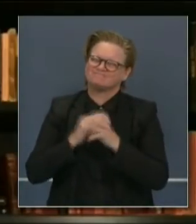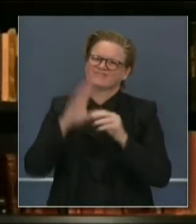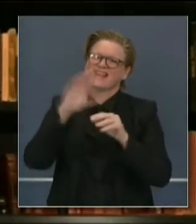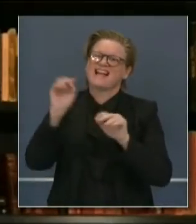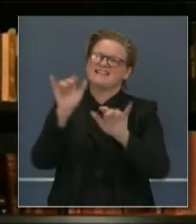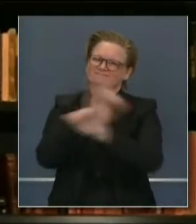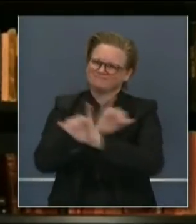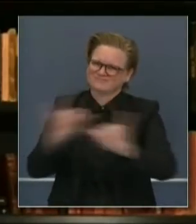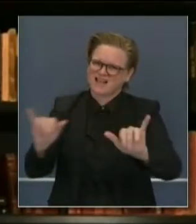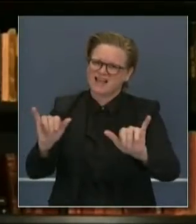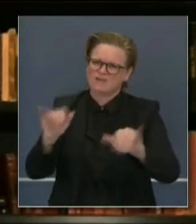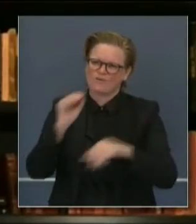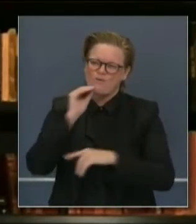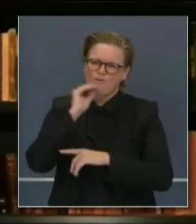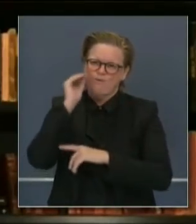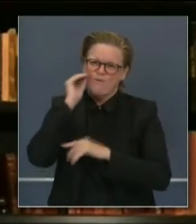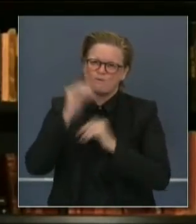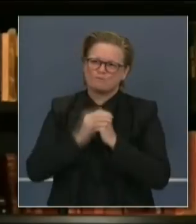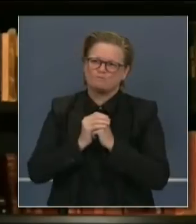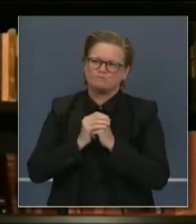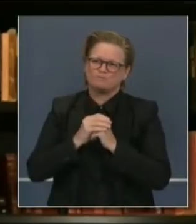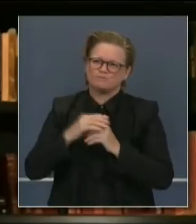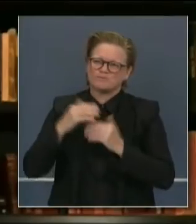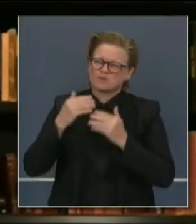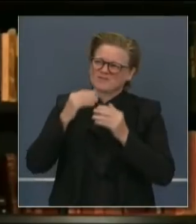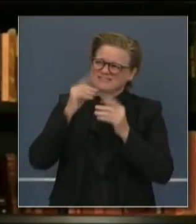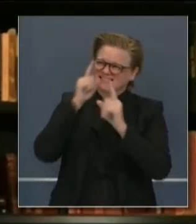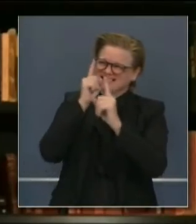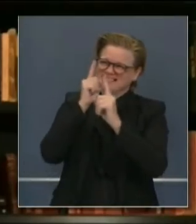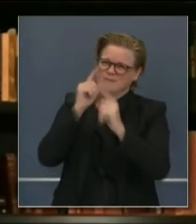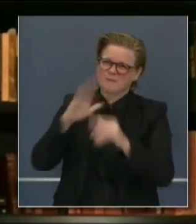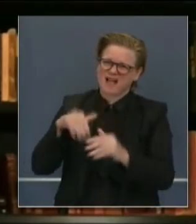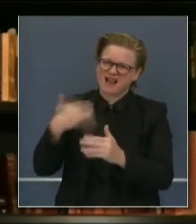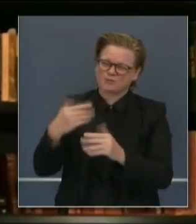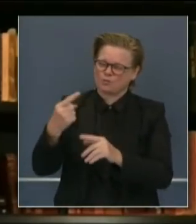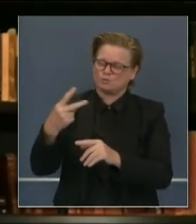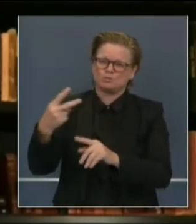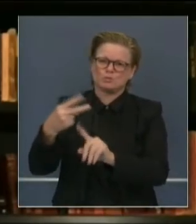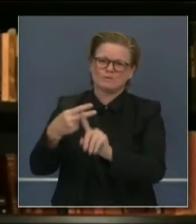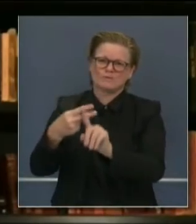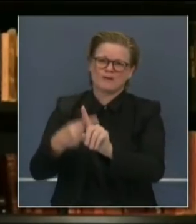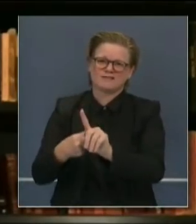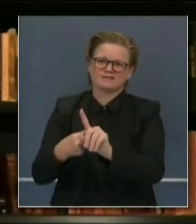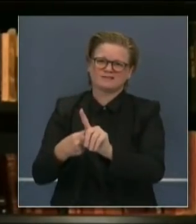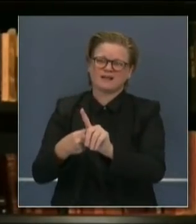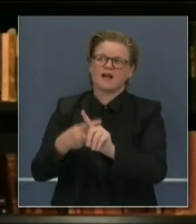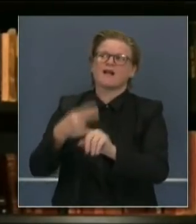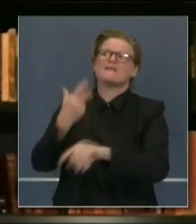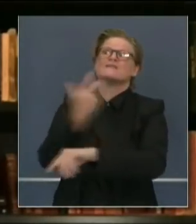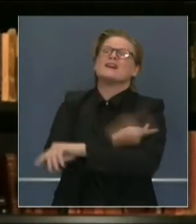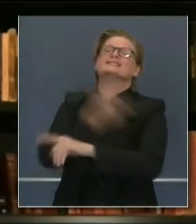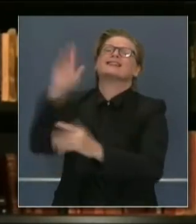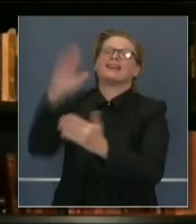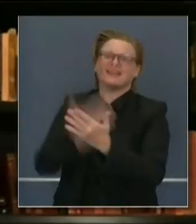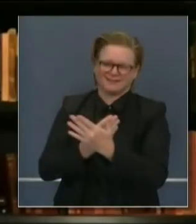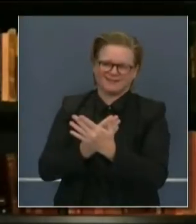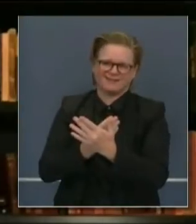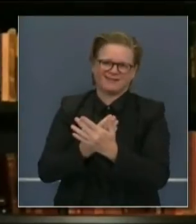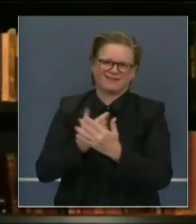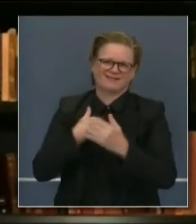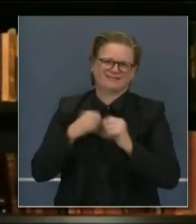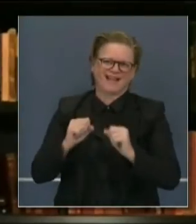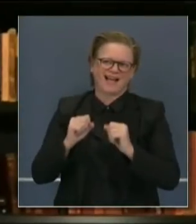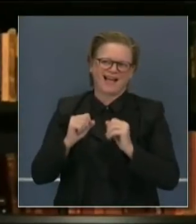through the next month, maybe month and a half to 2 months, and we will get to that vaccine, and we will get back to not only